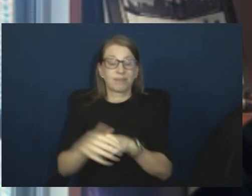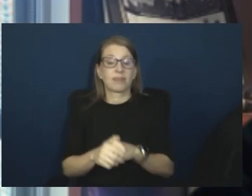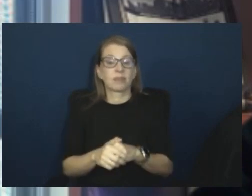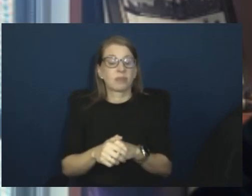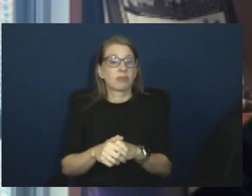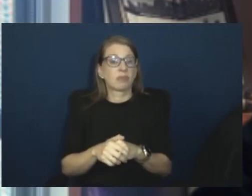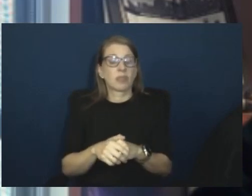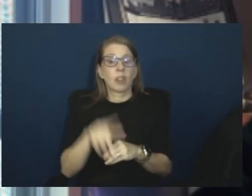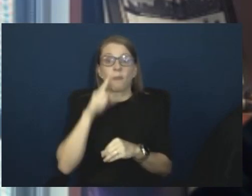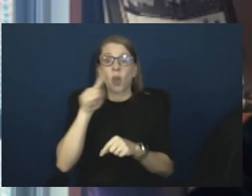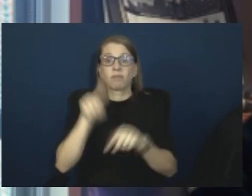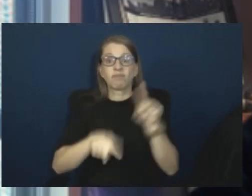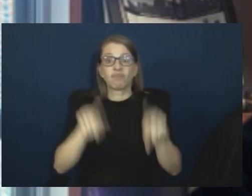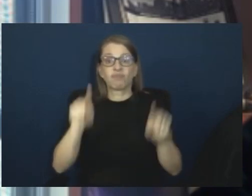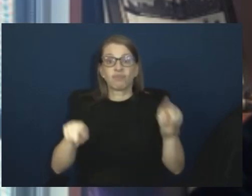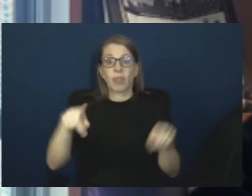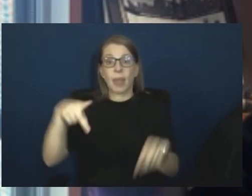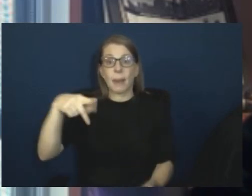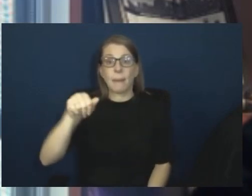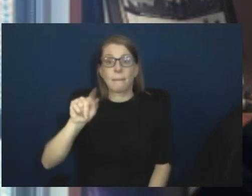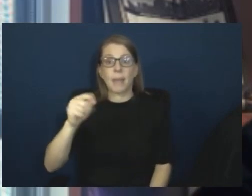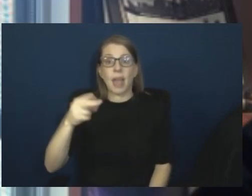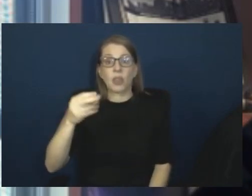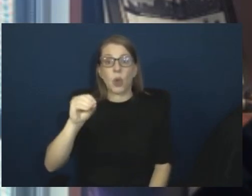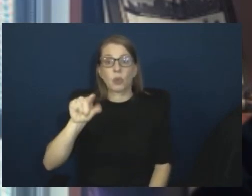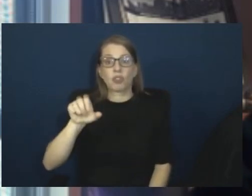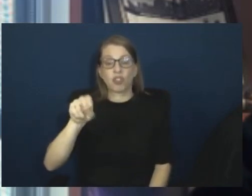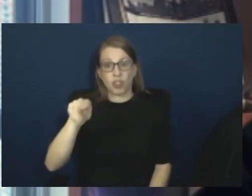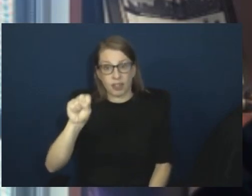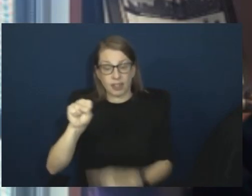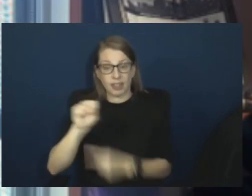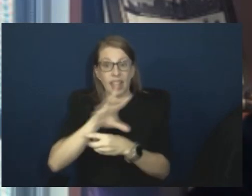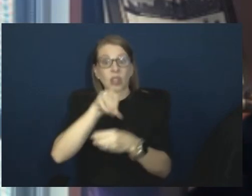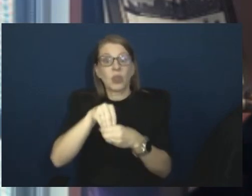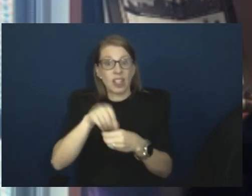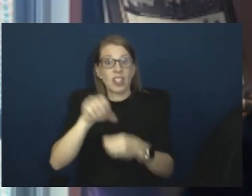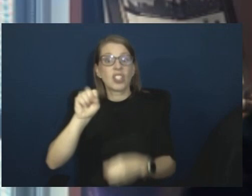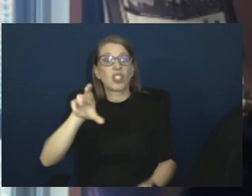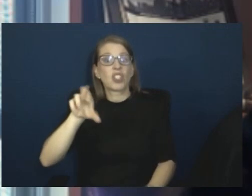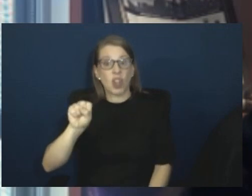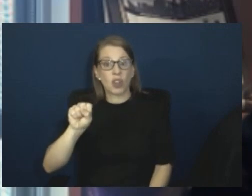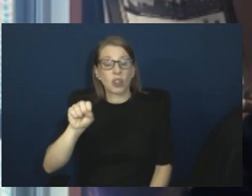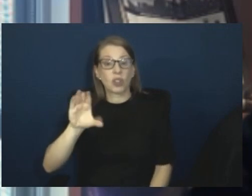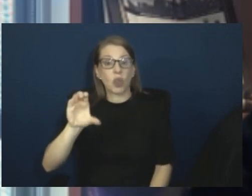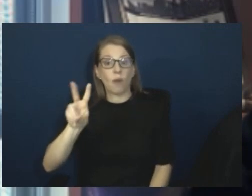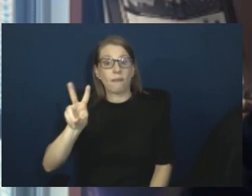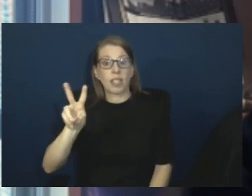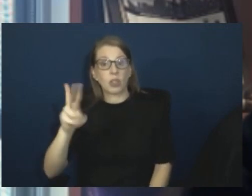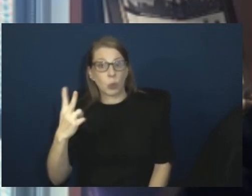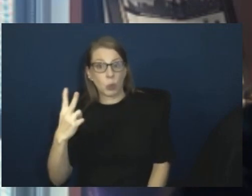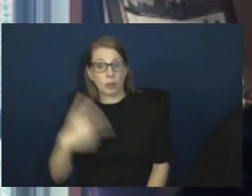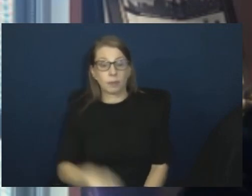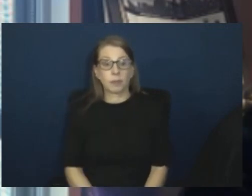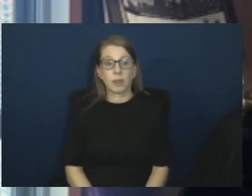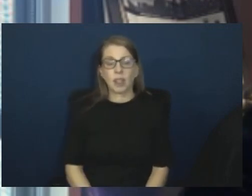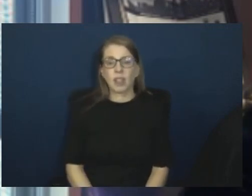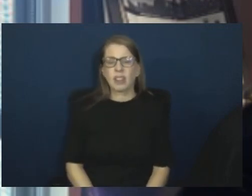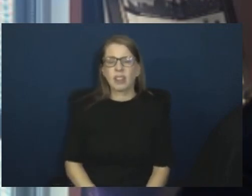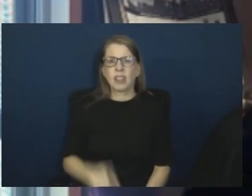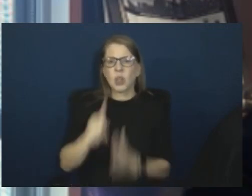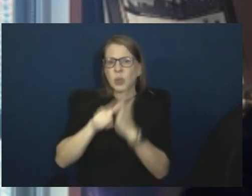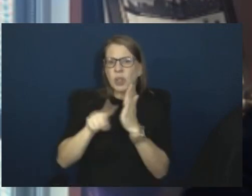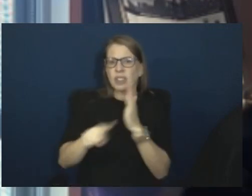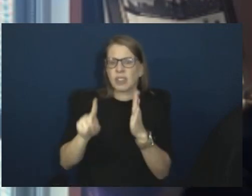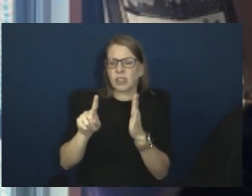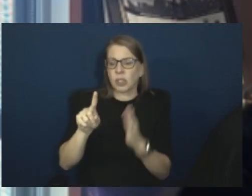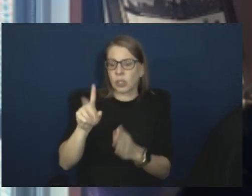of pathogens, including SARS-CoV-2. I think we've worked with over 20 pathogens in the last 2